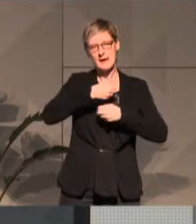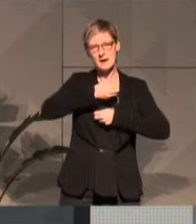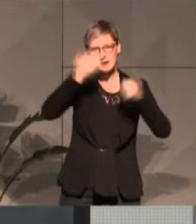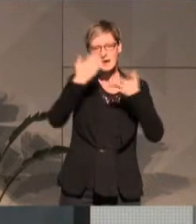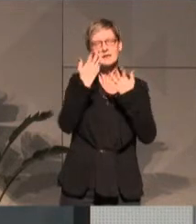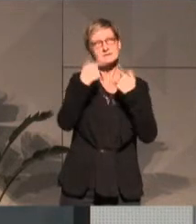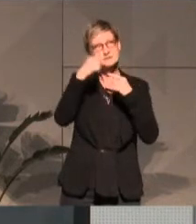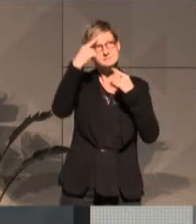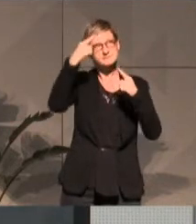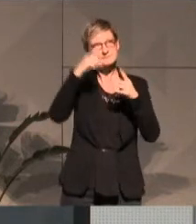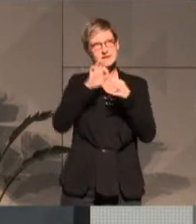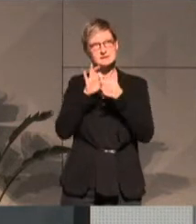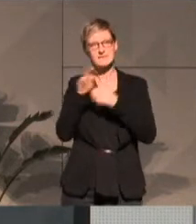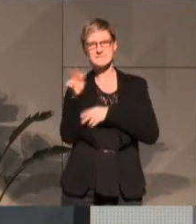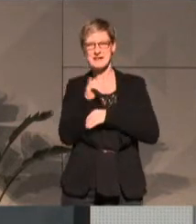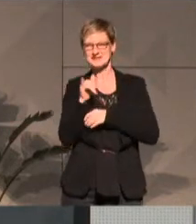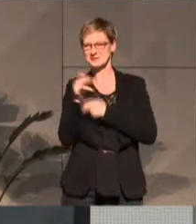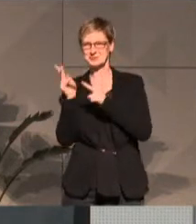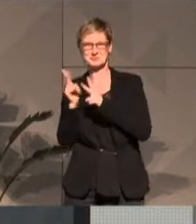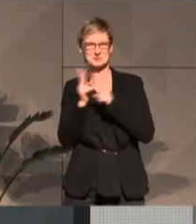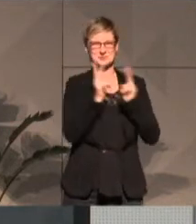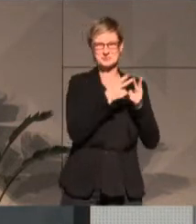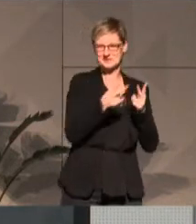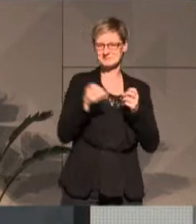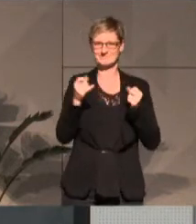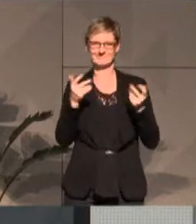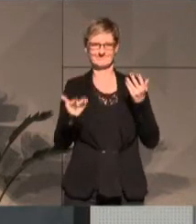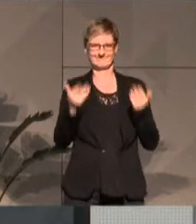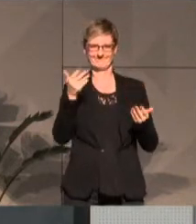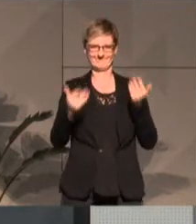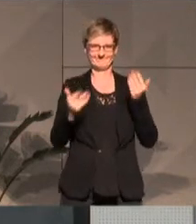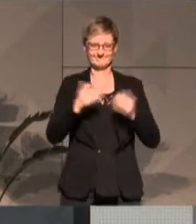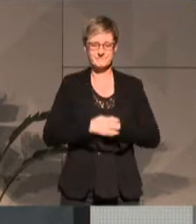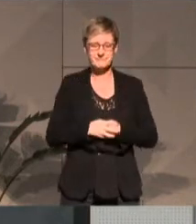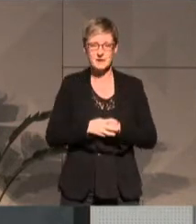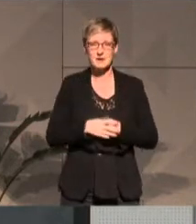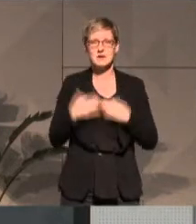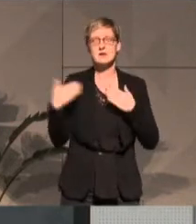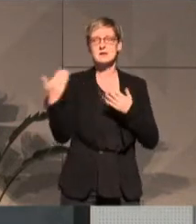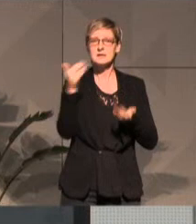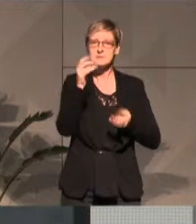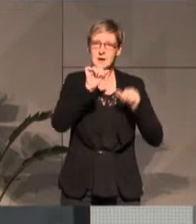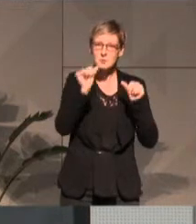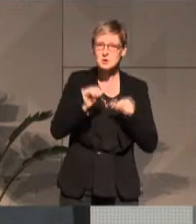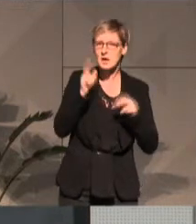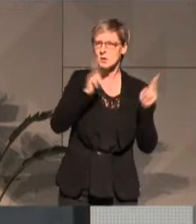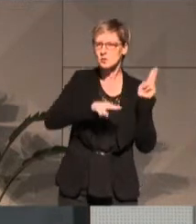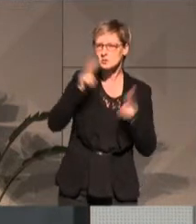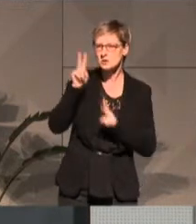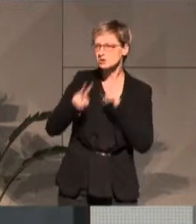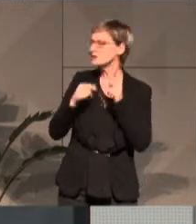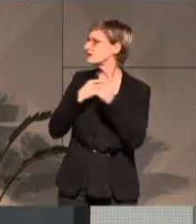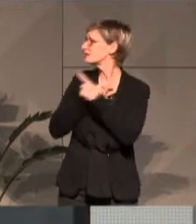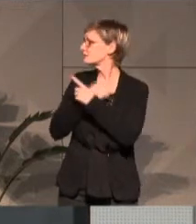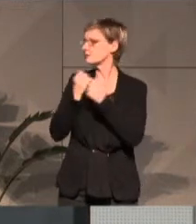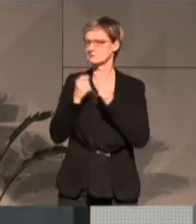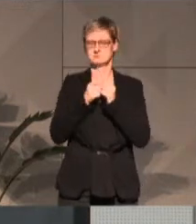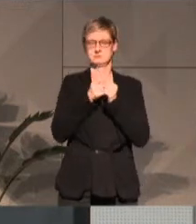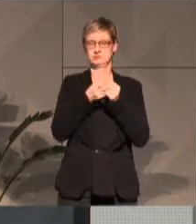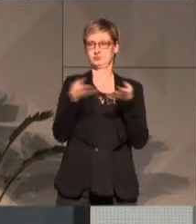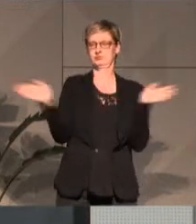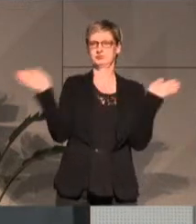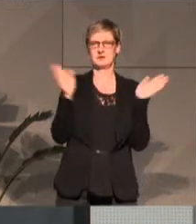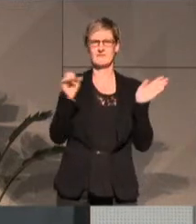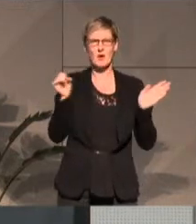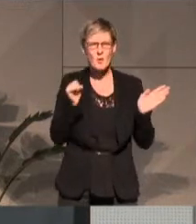making. And what is the background? Where does this uncertainty come from with regard to the Arctic as compared to other regions